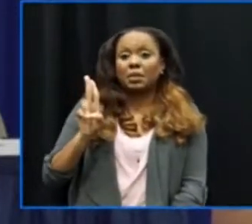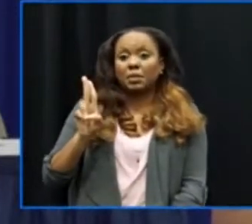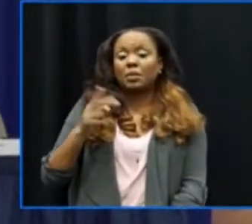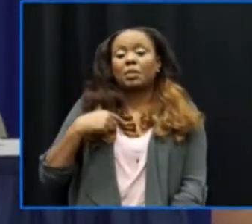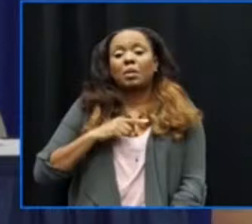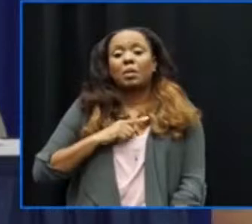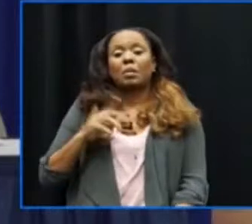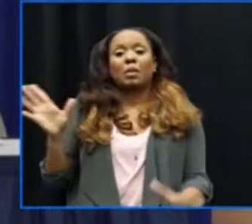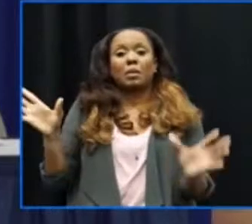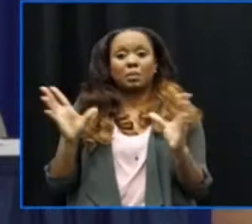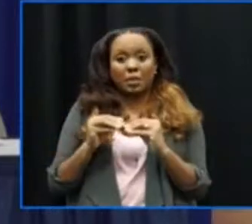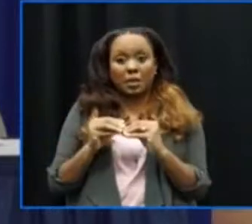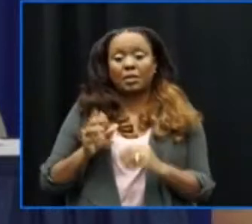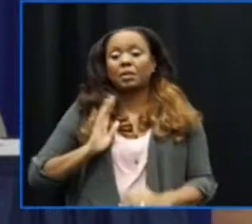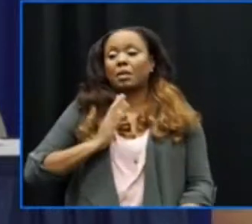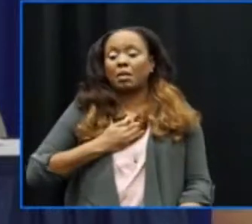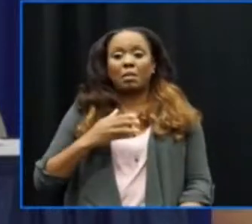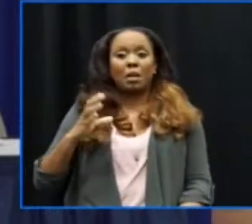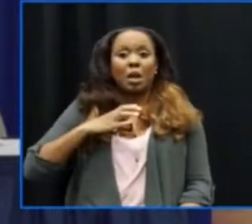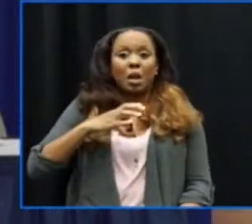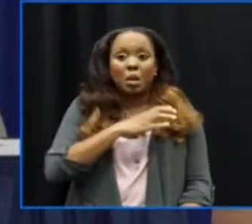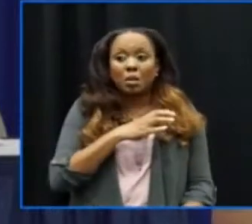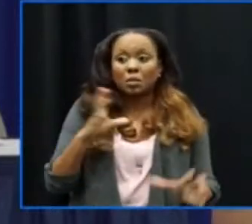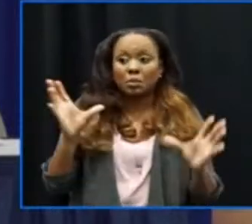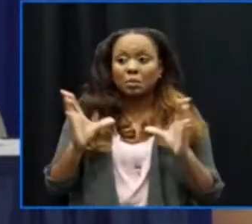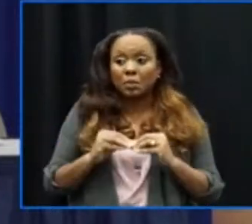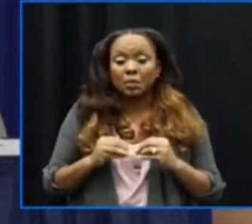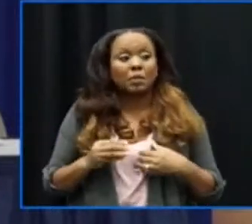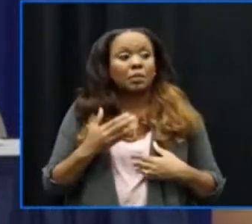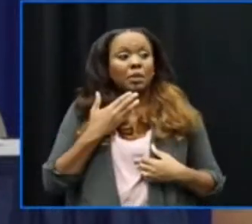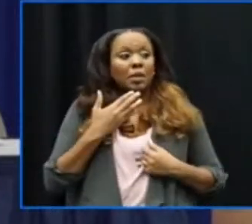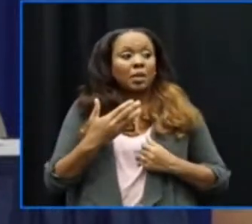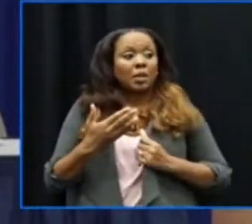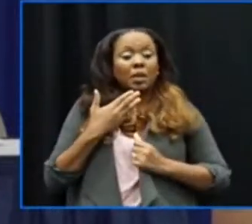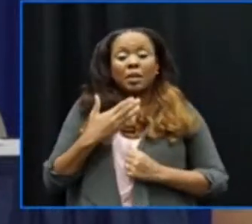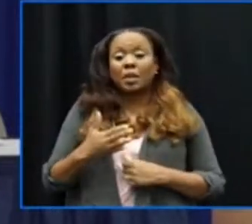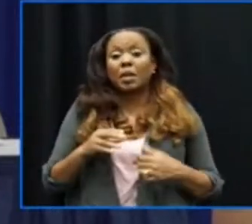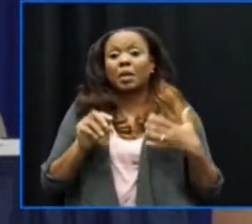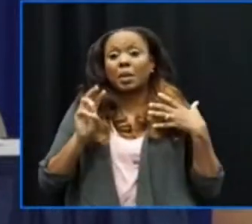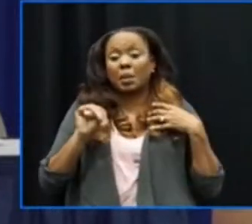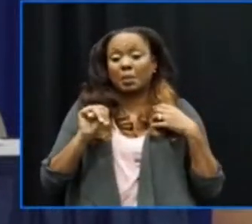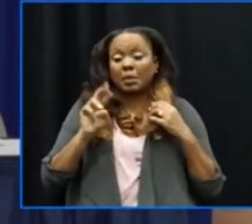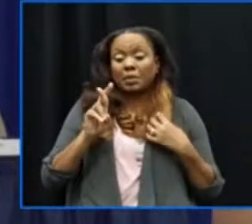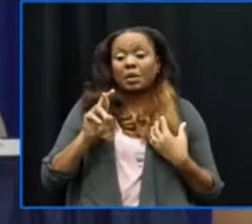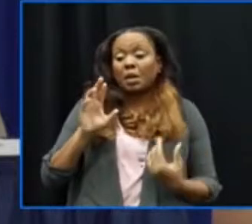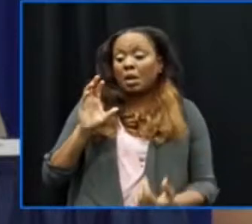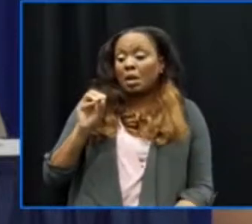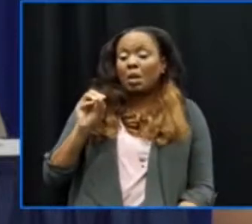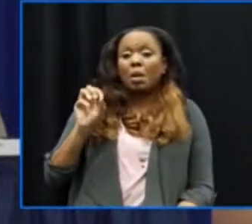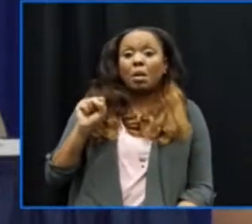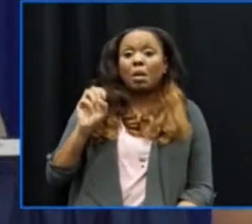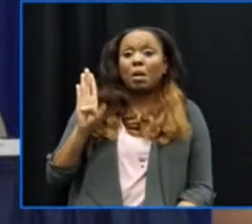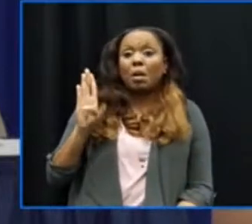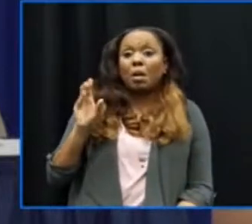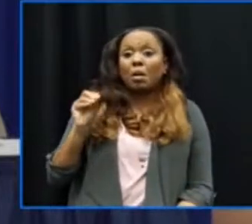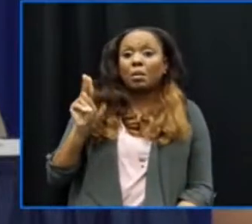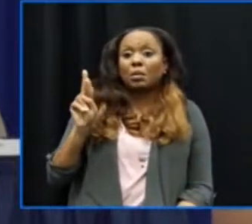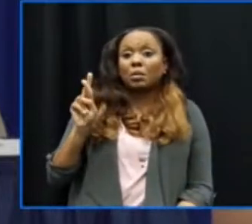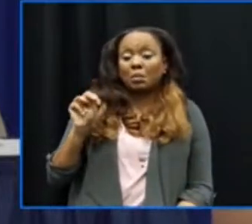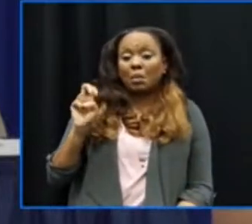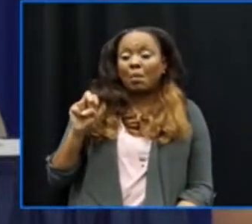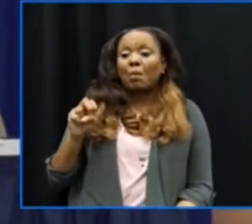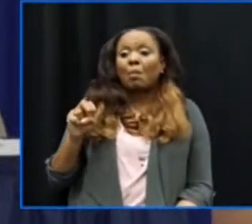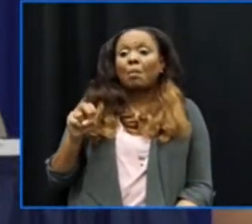council, and we thank the actuary, Mr. Osborne, for affording us the opportunity to meet and